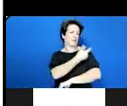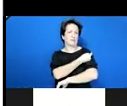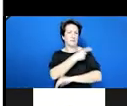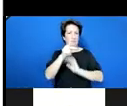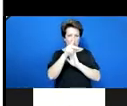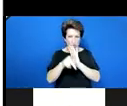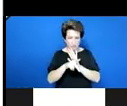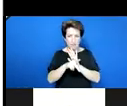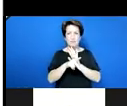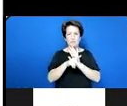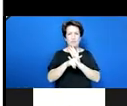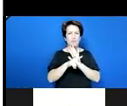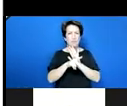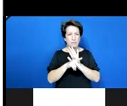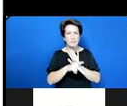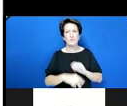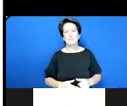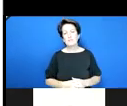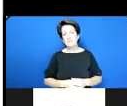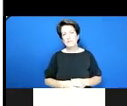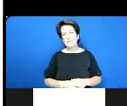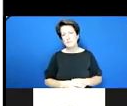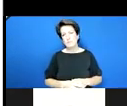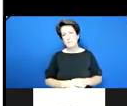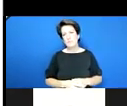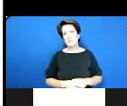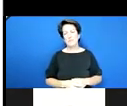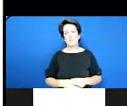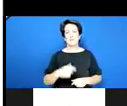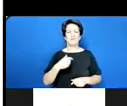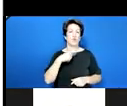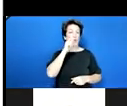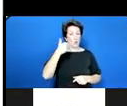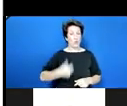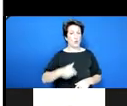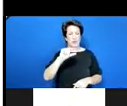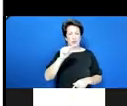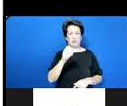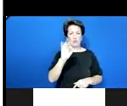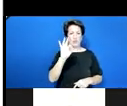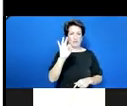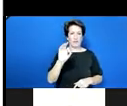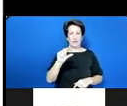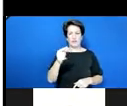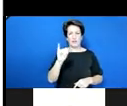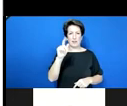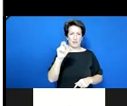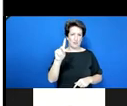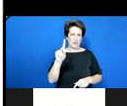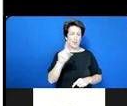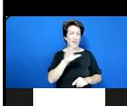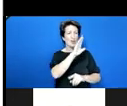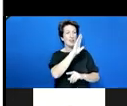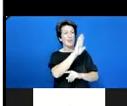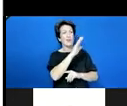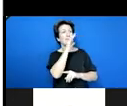First, a very quick introduction. So yeah, Geoff Gillard. The way you said it, Shahina, sounds much better, but it is